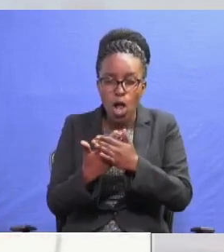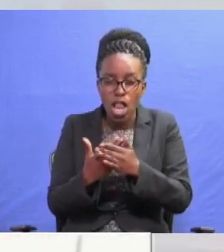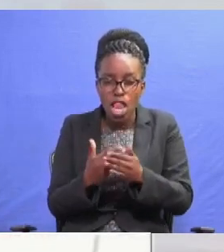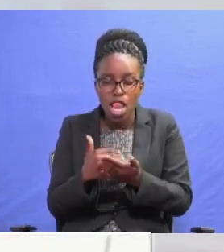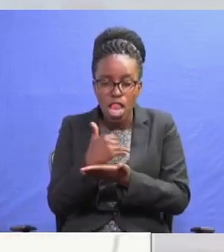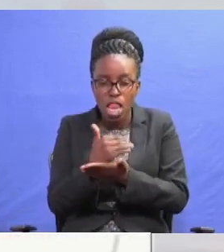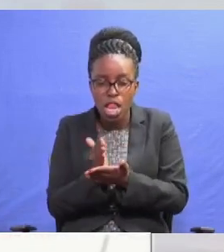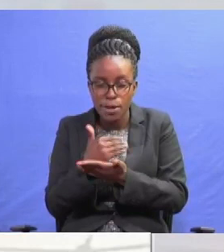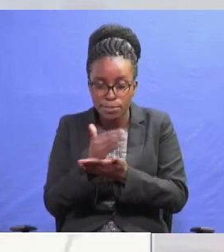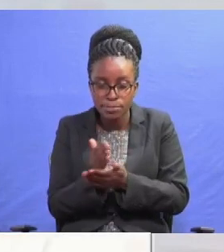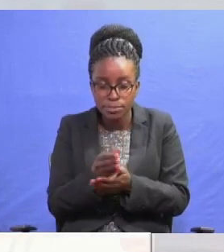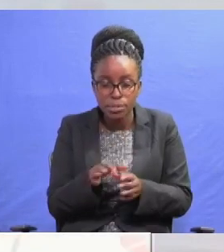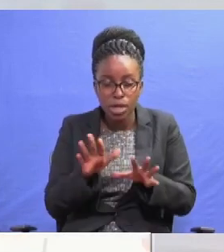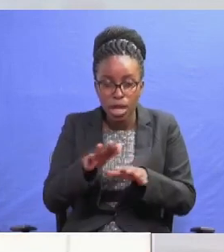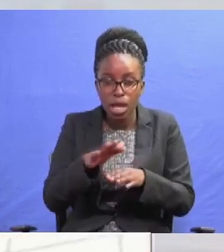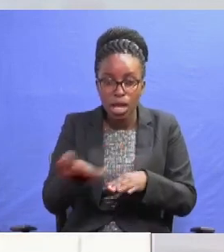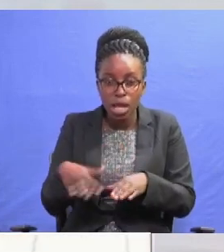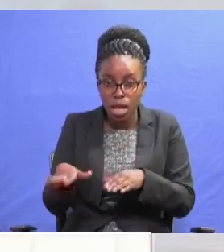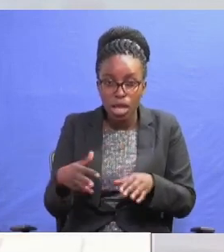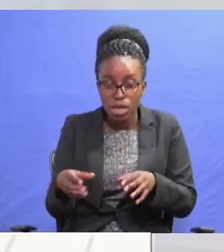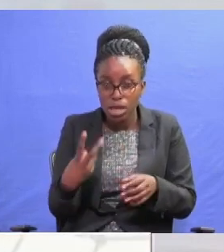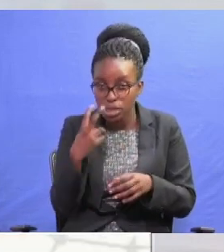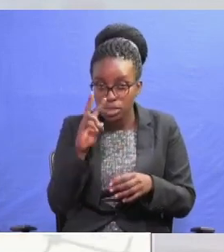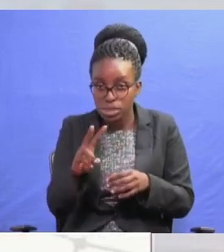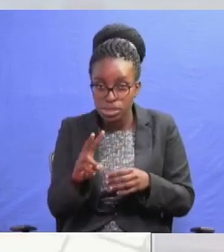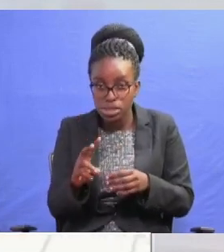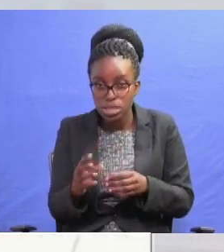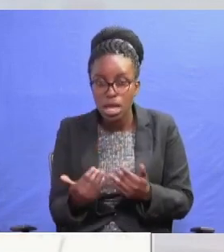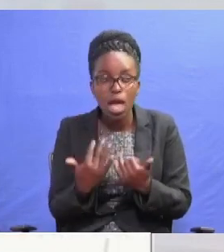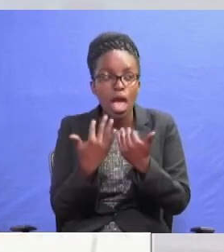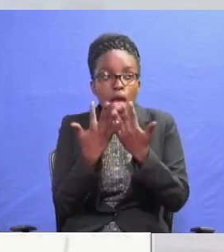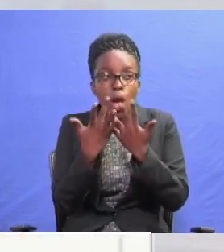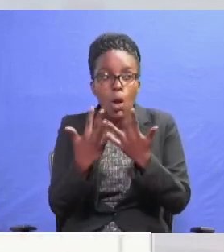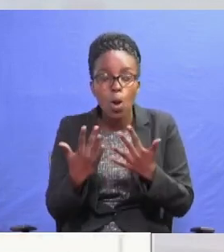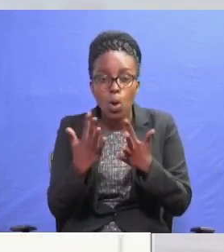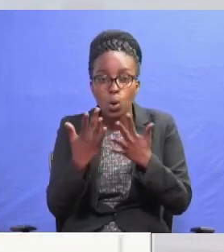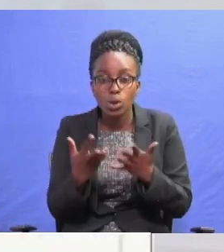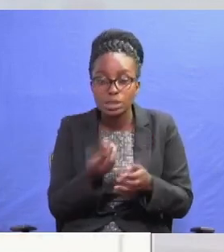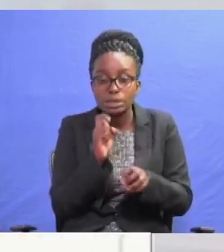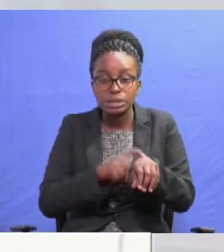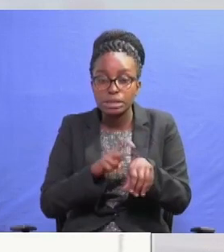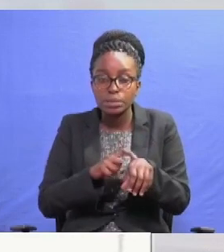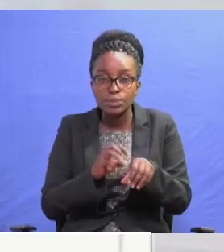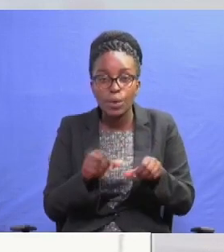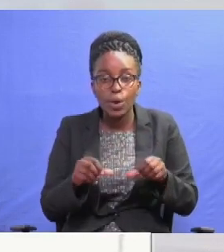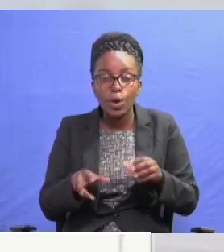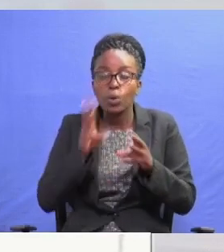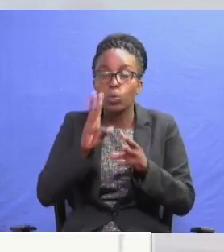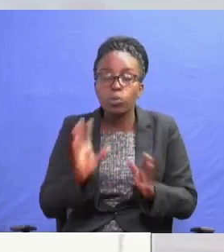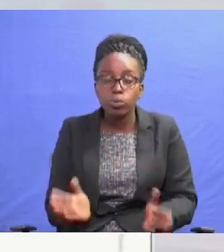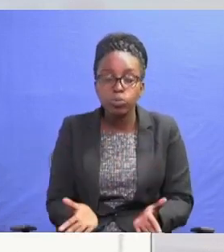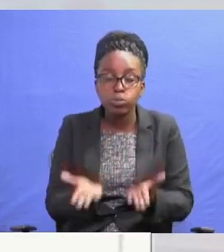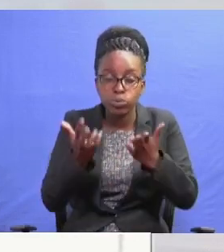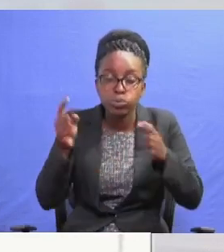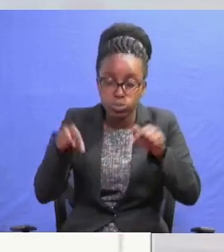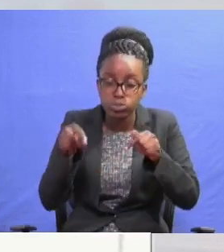they have really marked as a hotspot, where they think that there could be incidents of flooding like this one. Well, when you